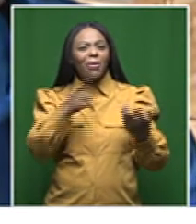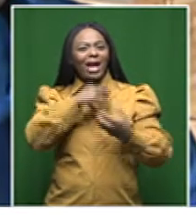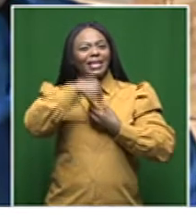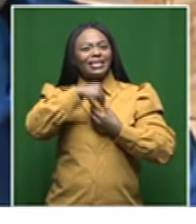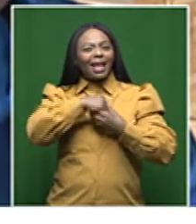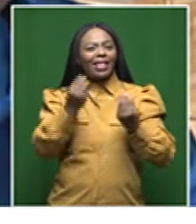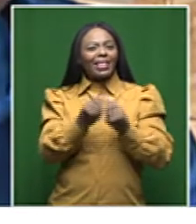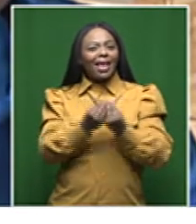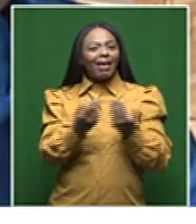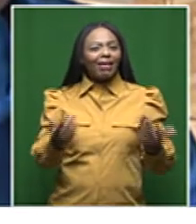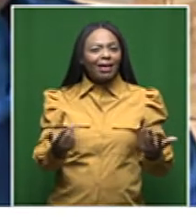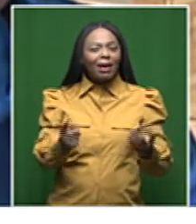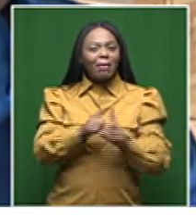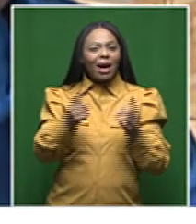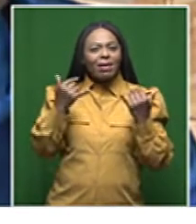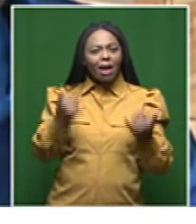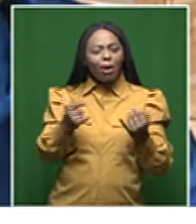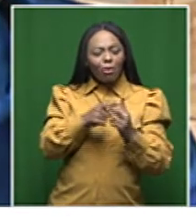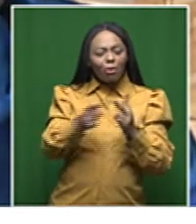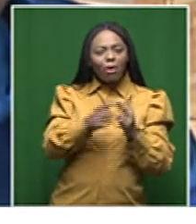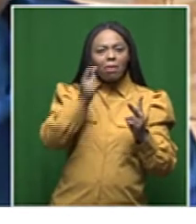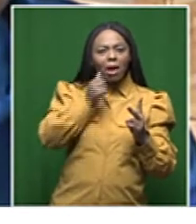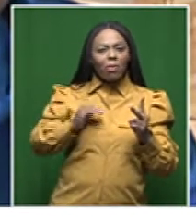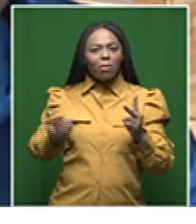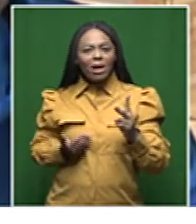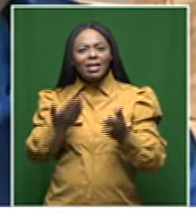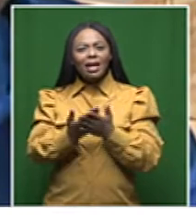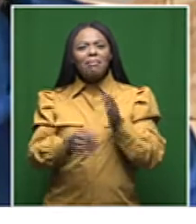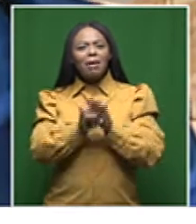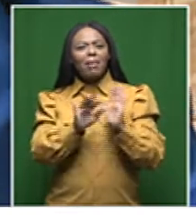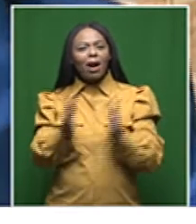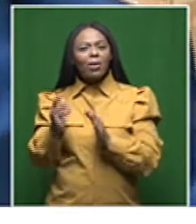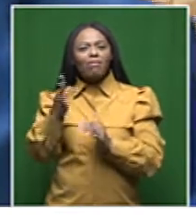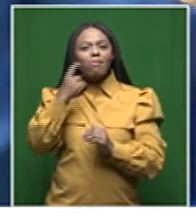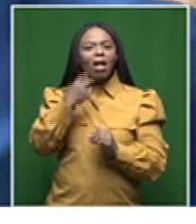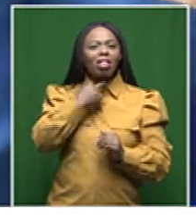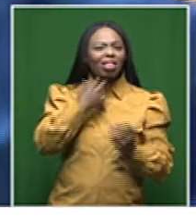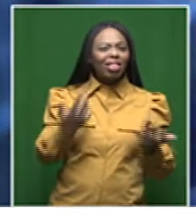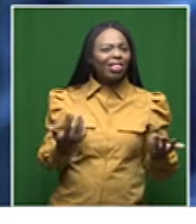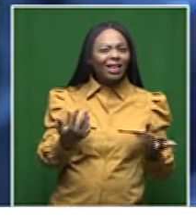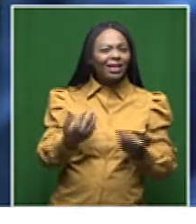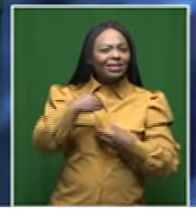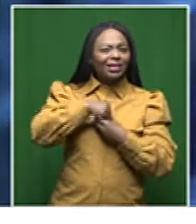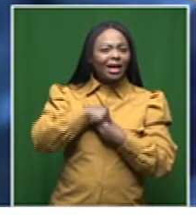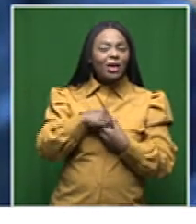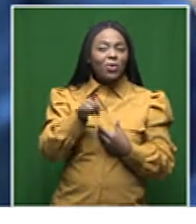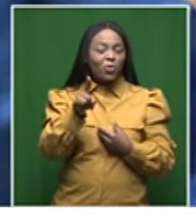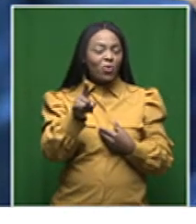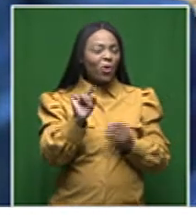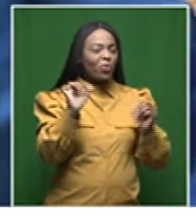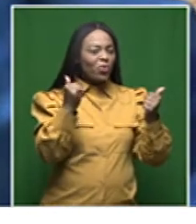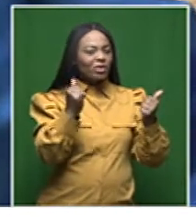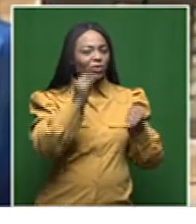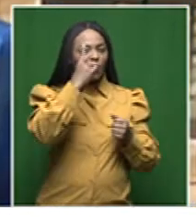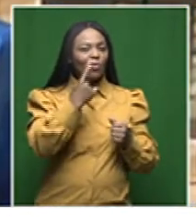out for, if there is, in terms of finding potential problems? Yeah, I think that's a very good one, Musa, in the